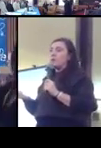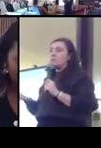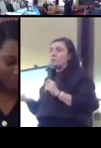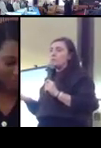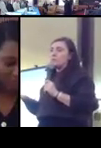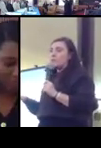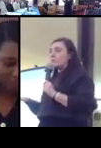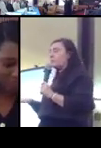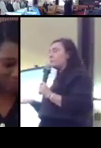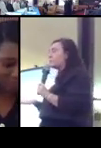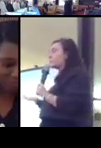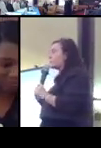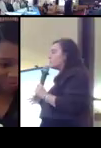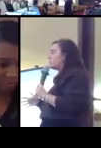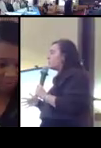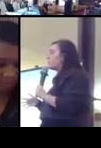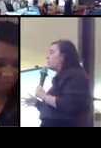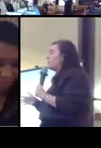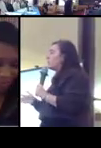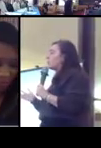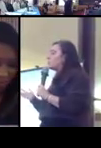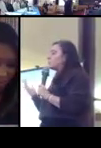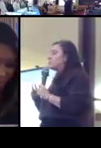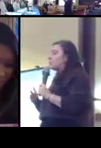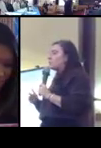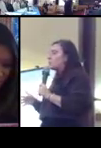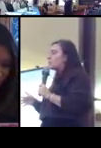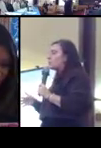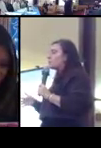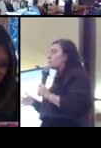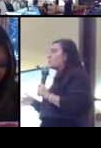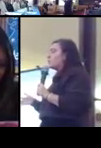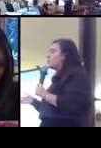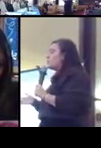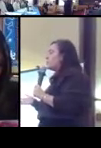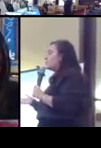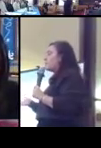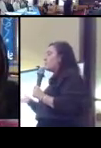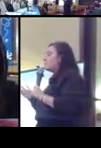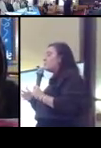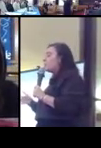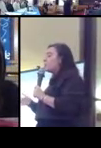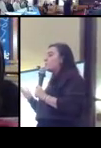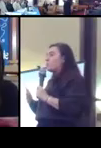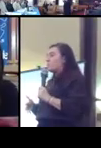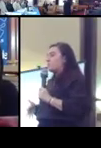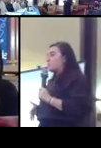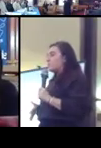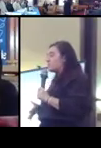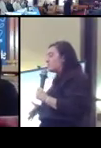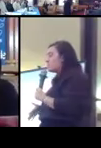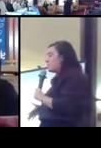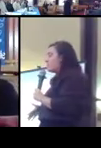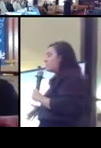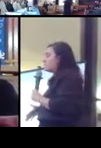building opportunities for adaptive reuse or repurposing in order to support those programs. Not only new programs, but programs